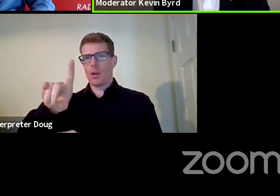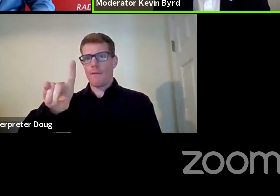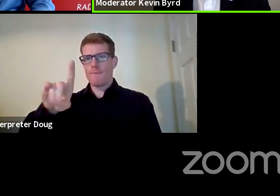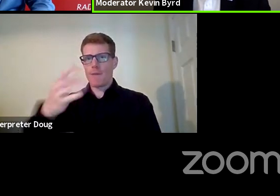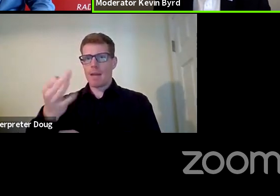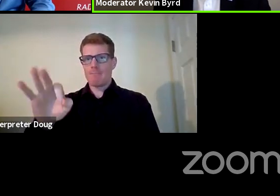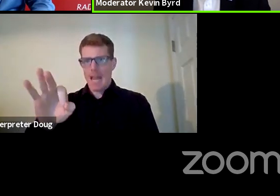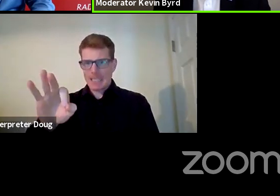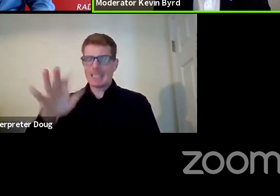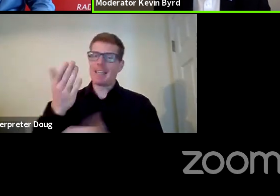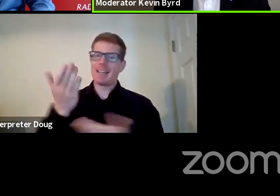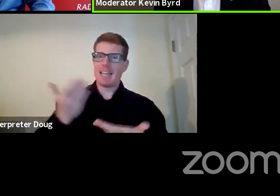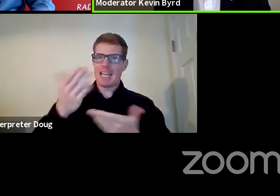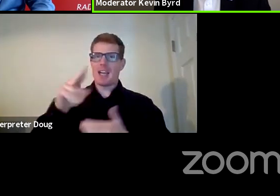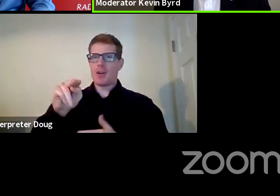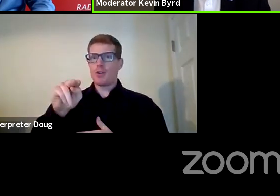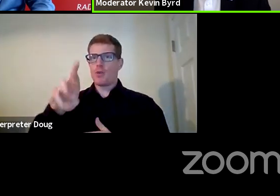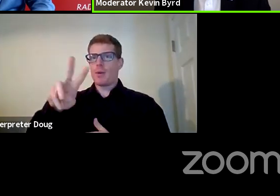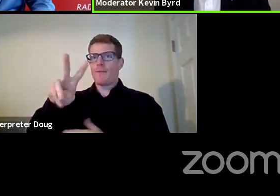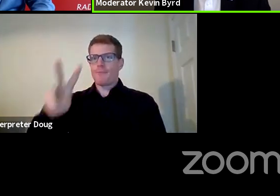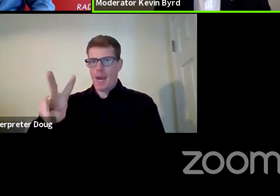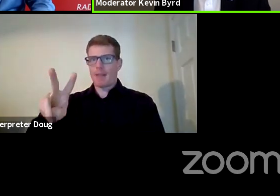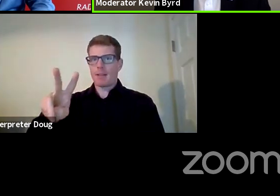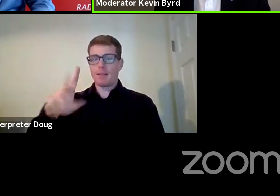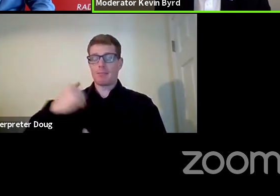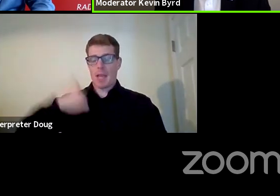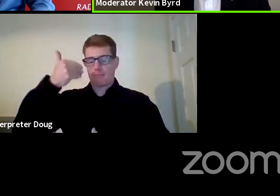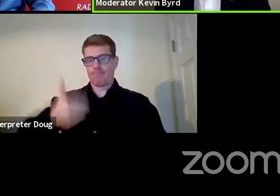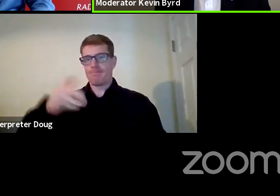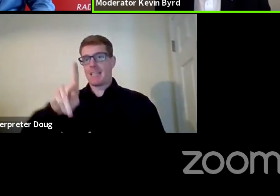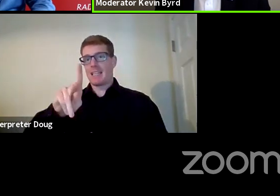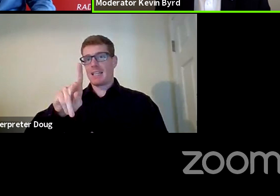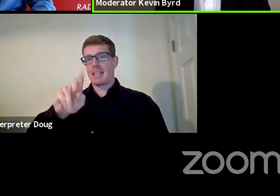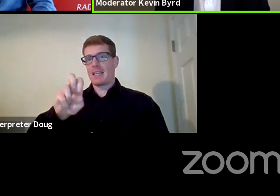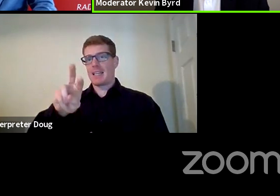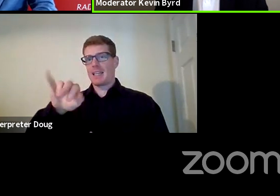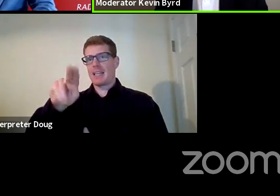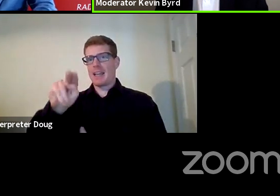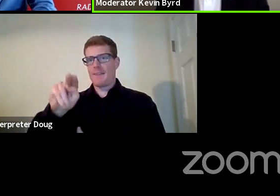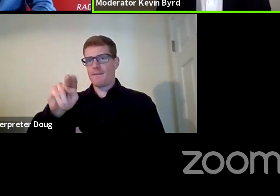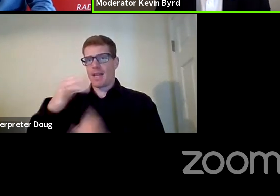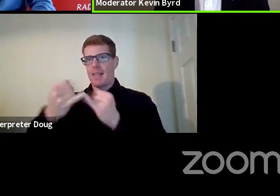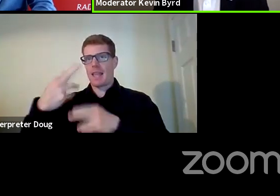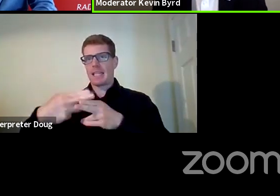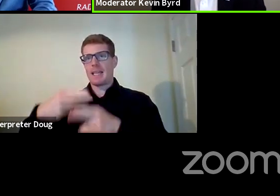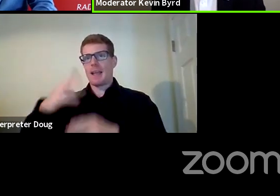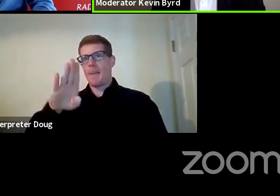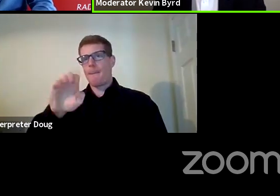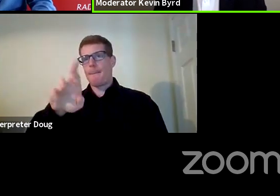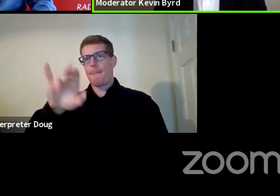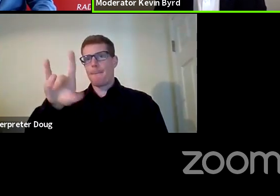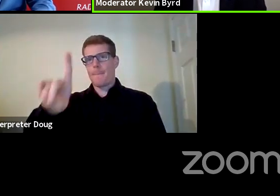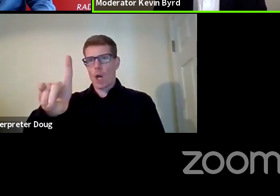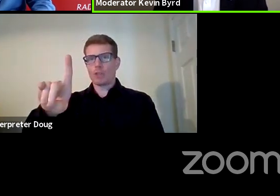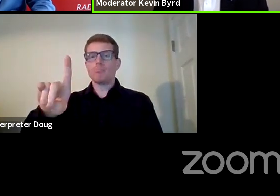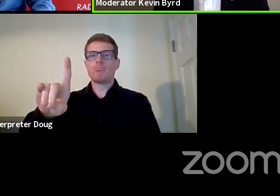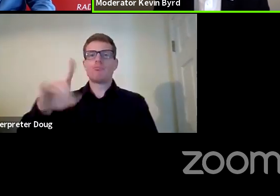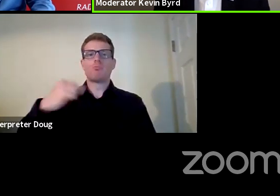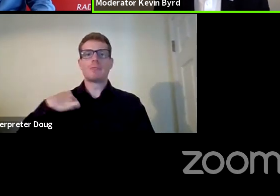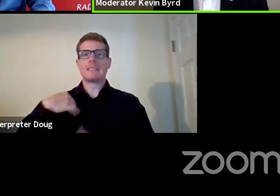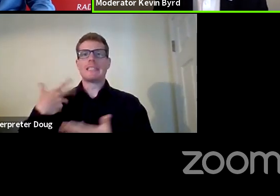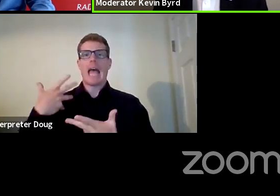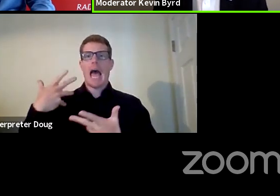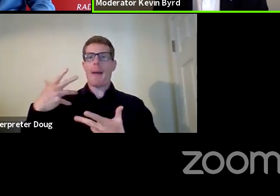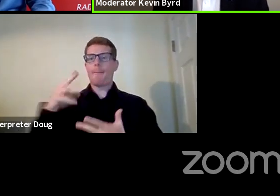and I've had the pleasure of serving as moderator for the virtual town hall series. The New River Valley Public Health Task Force, I